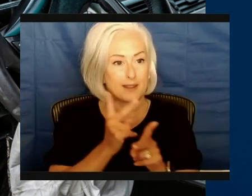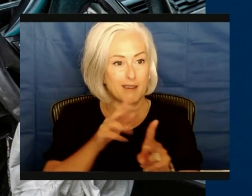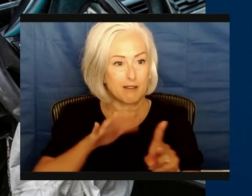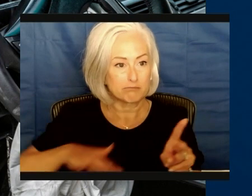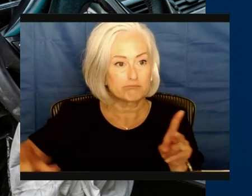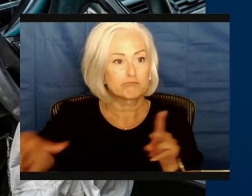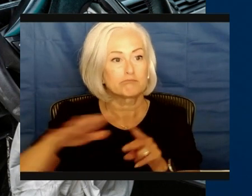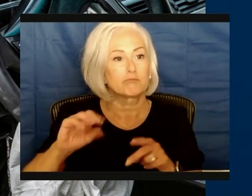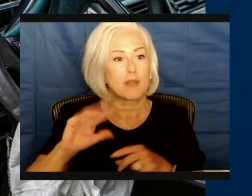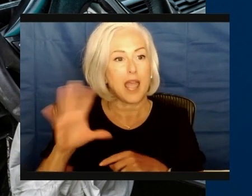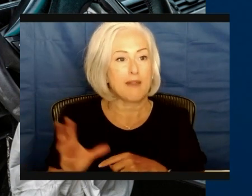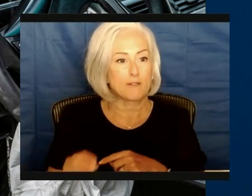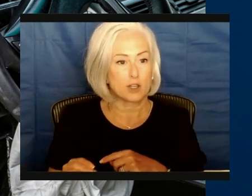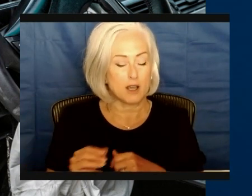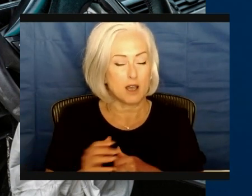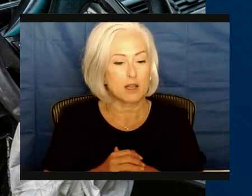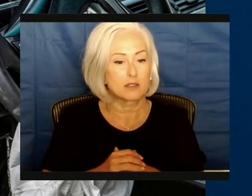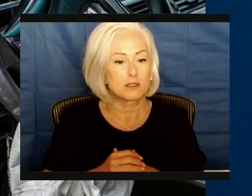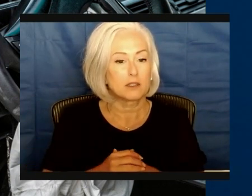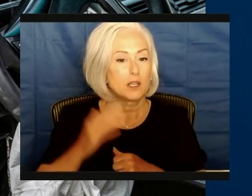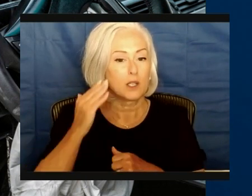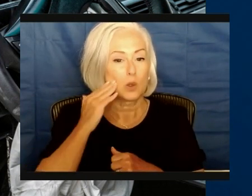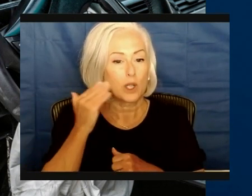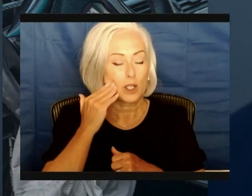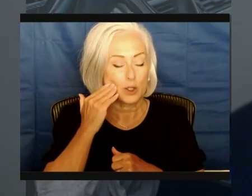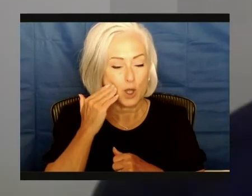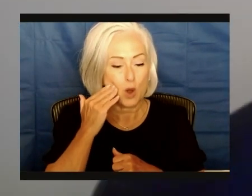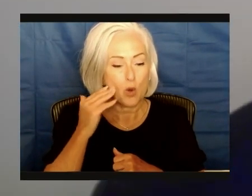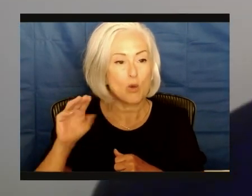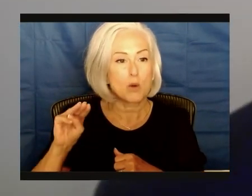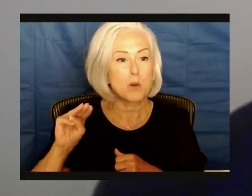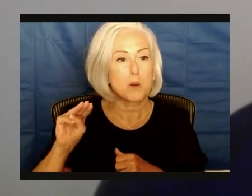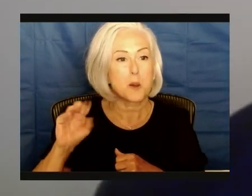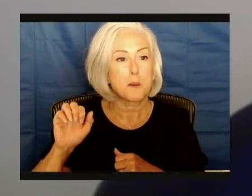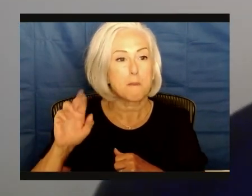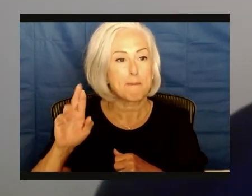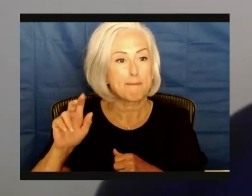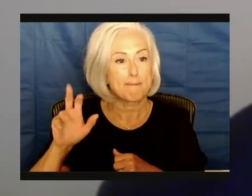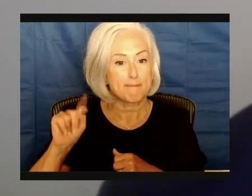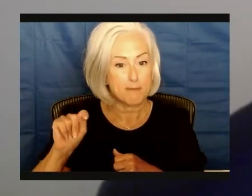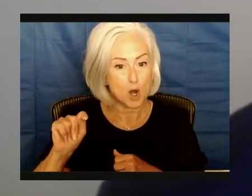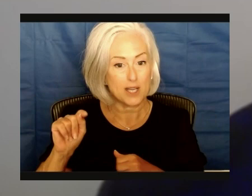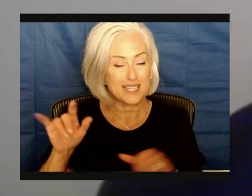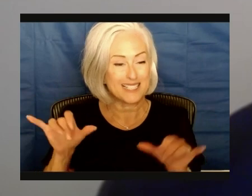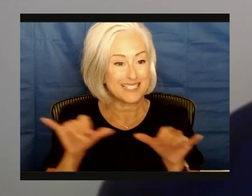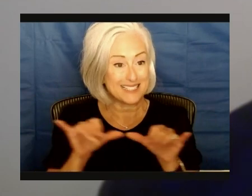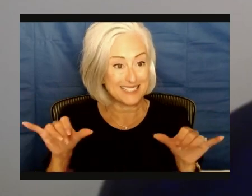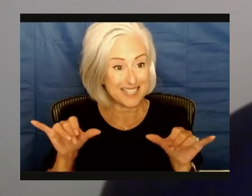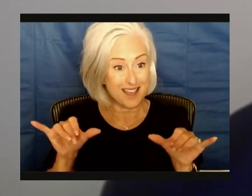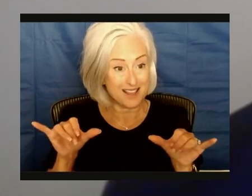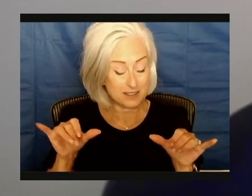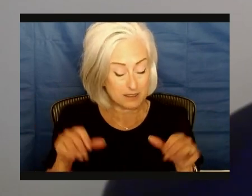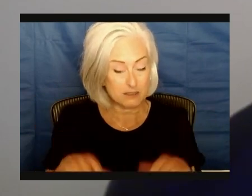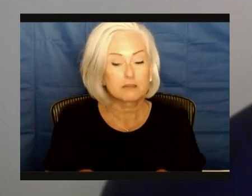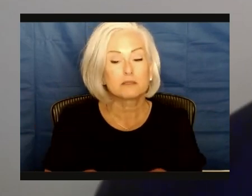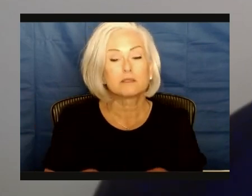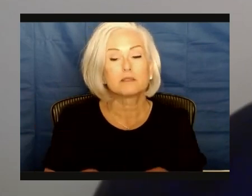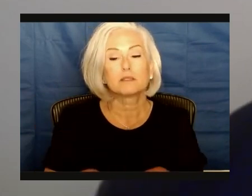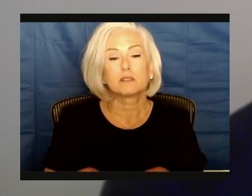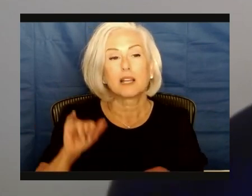the market size for orthopedic implants is about $42